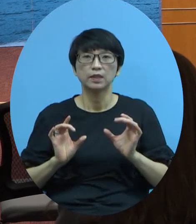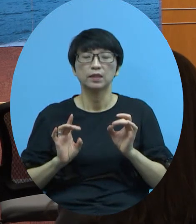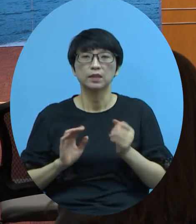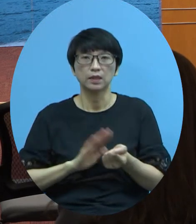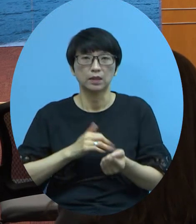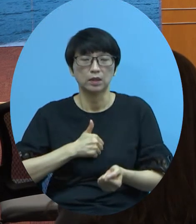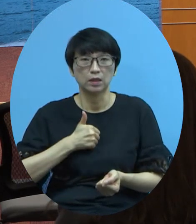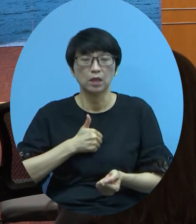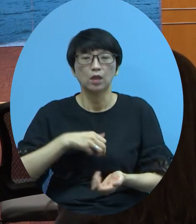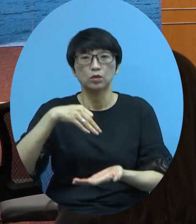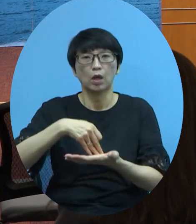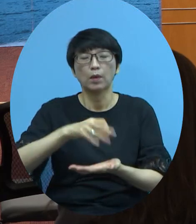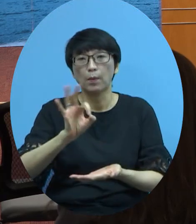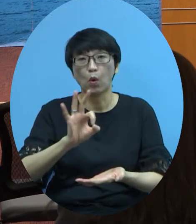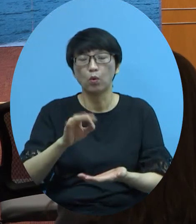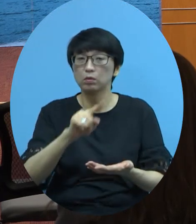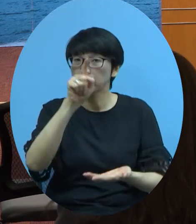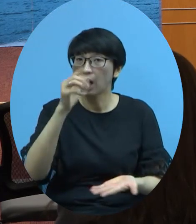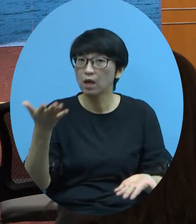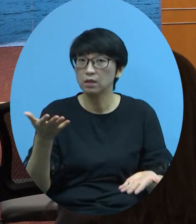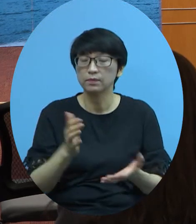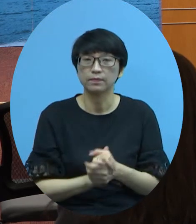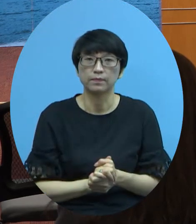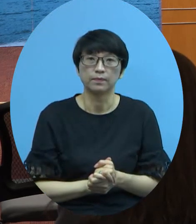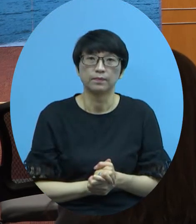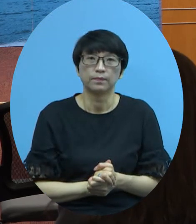in mixing up two patients.